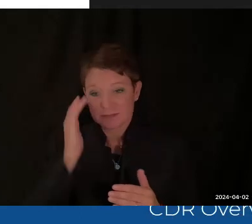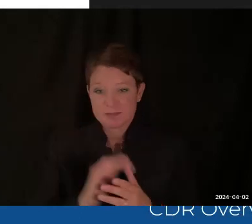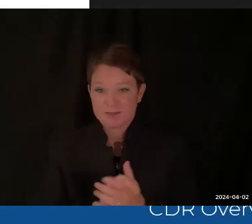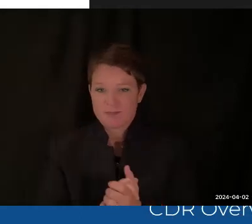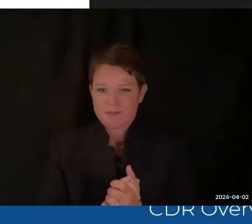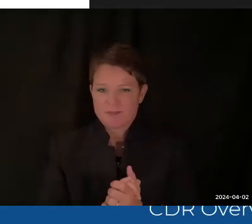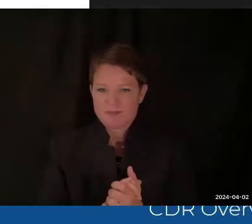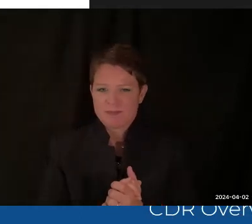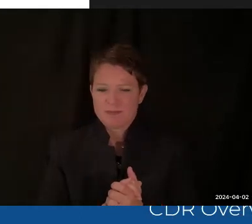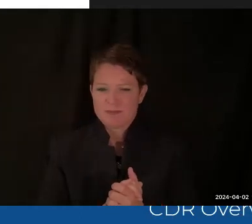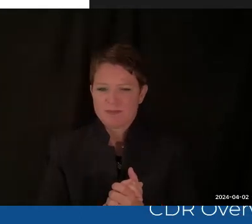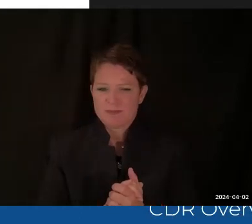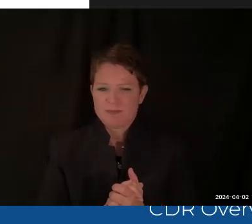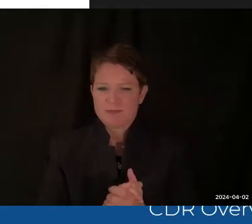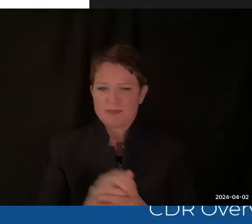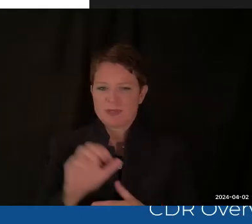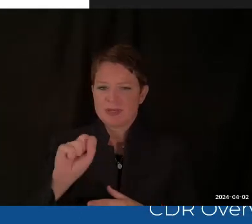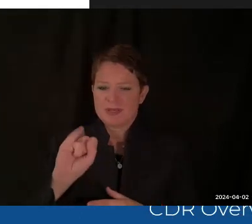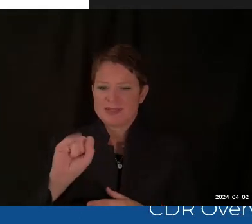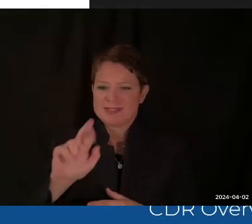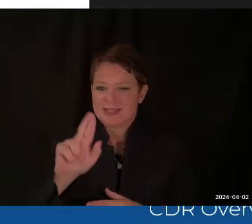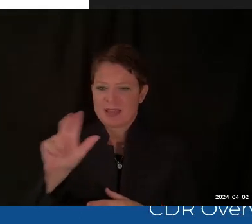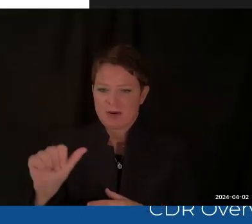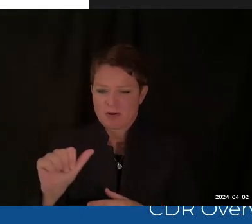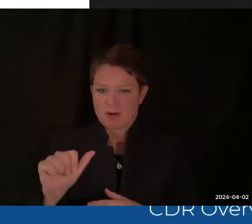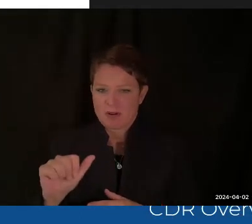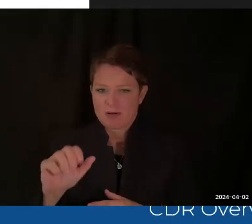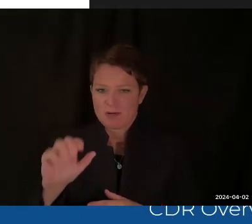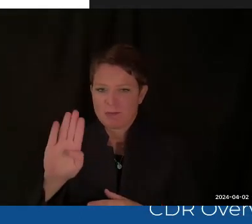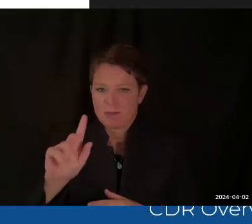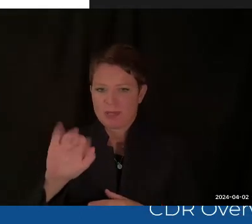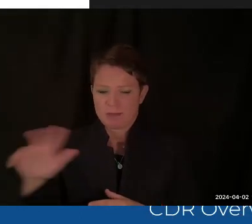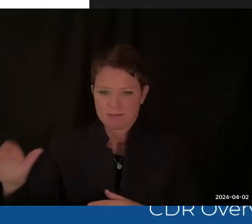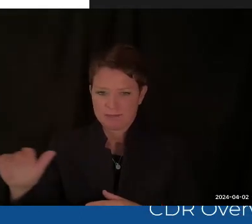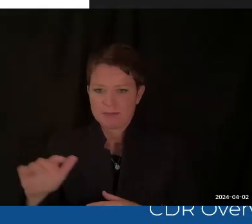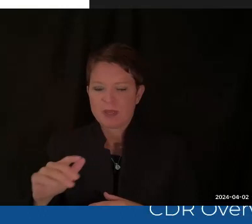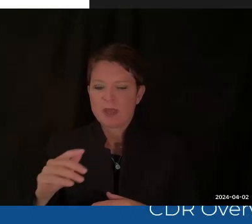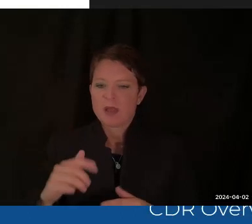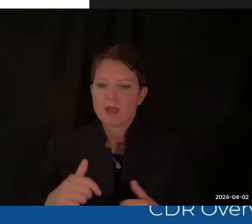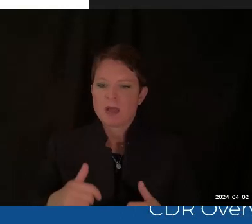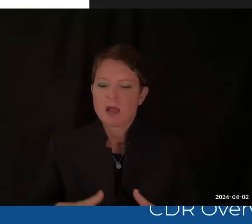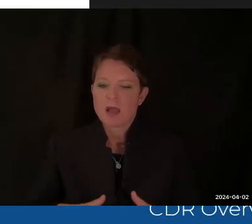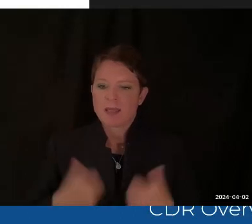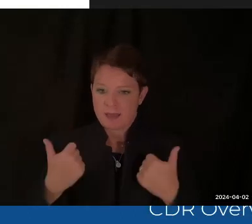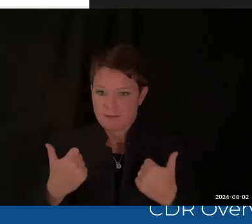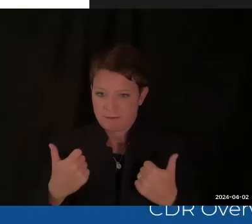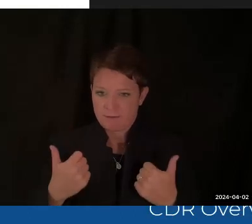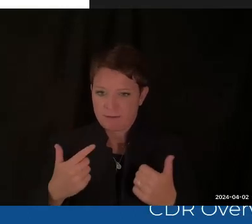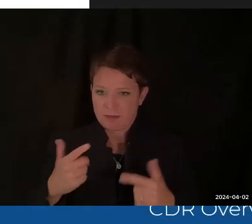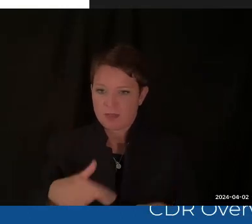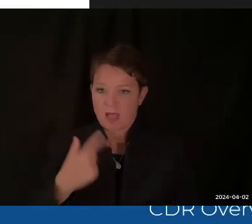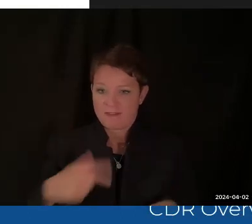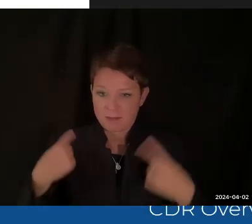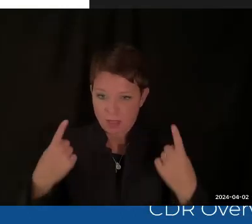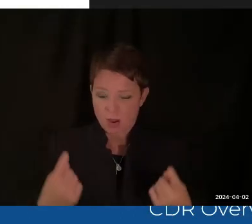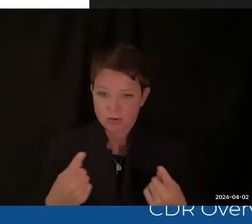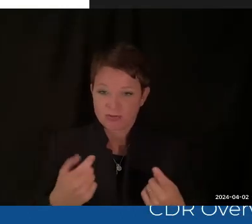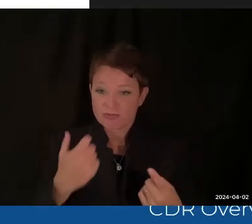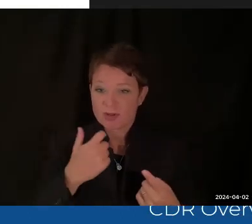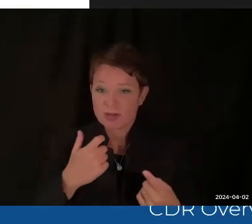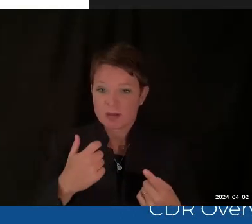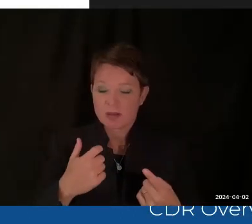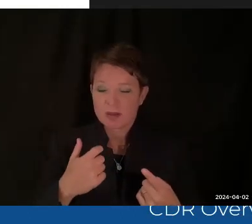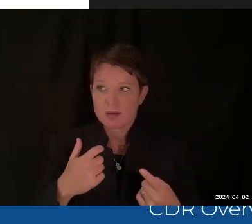Hi, my name is Sarah Bakima, a lifelong county resident and more recent city